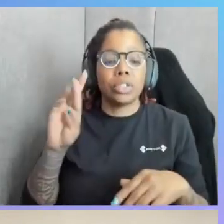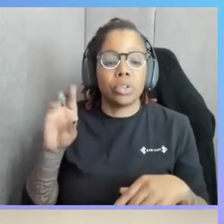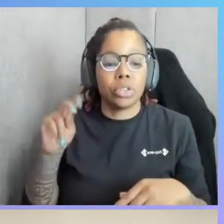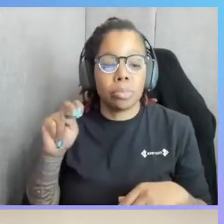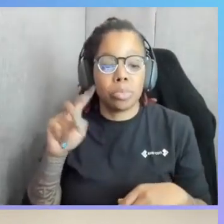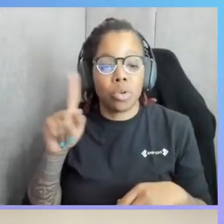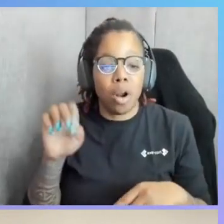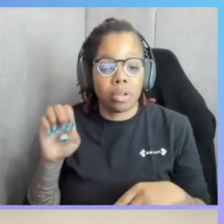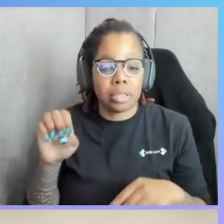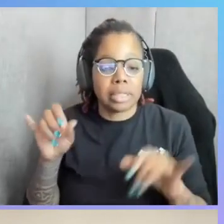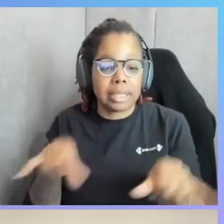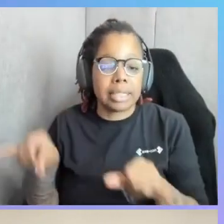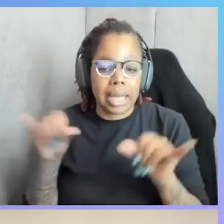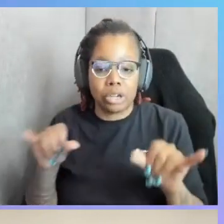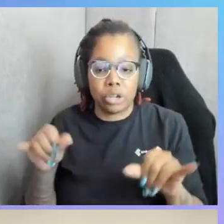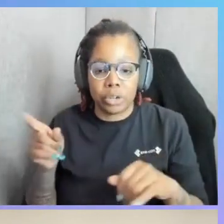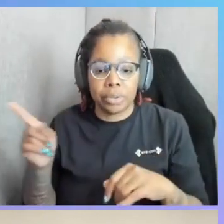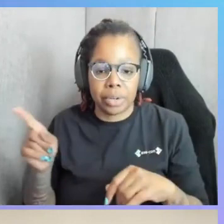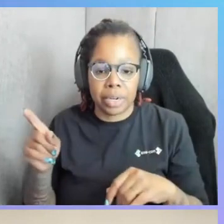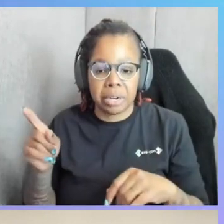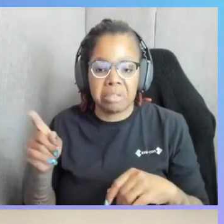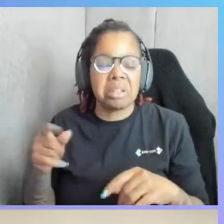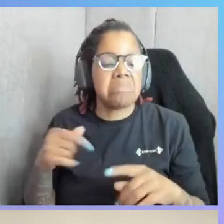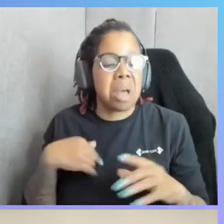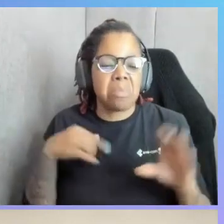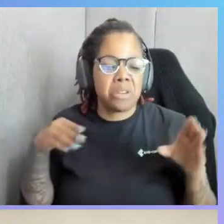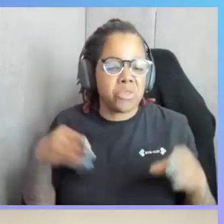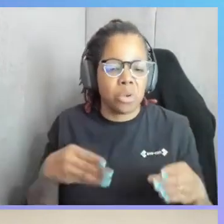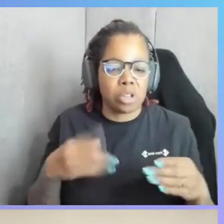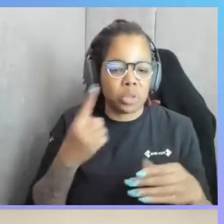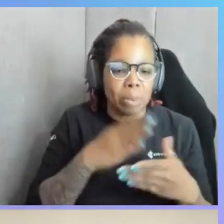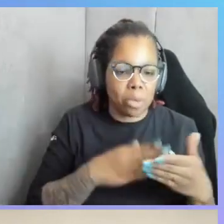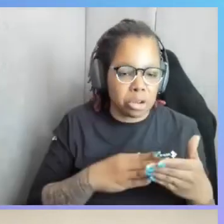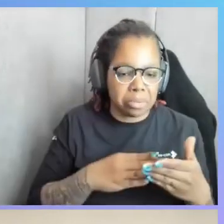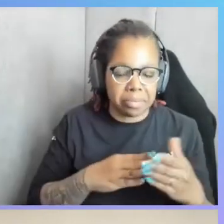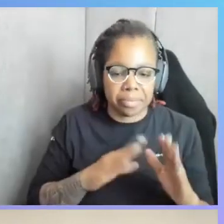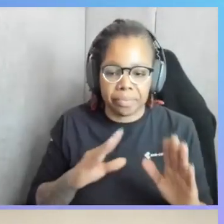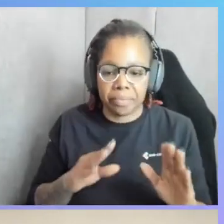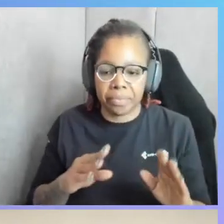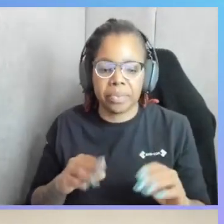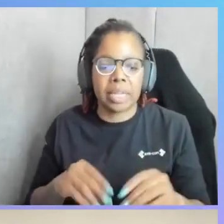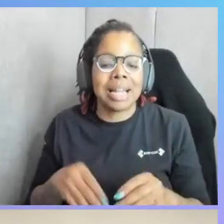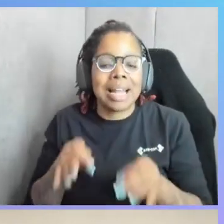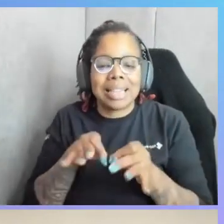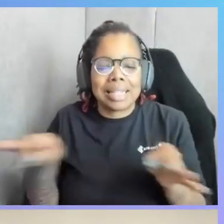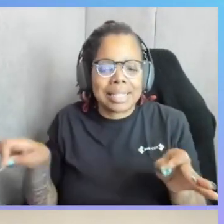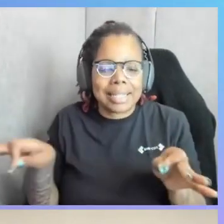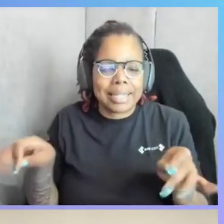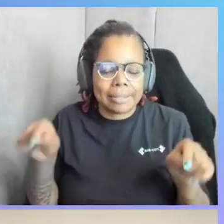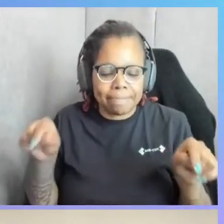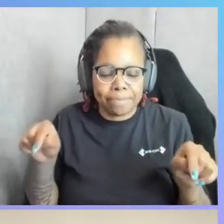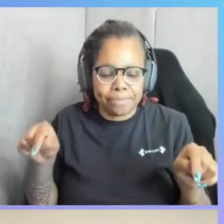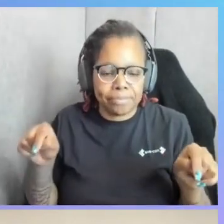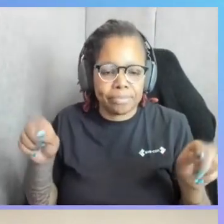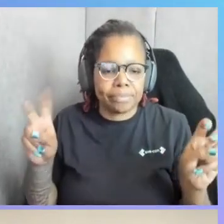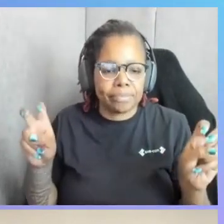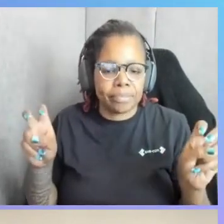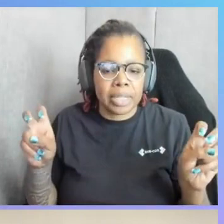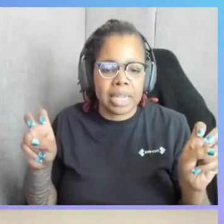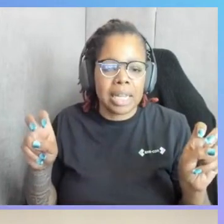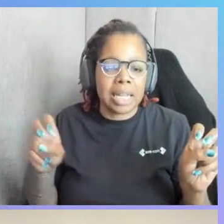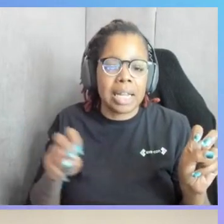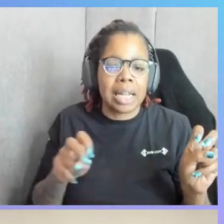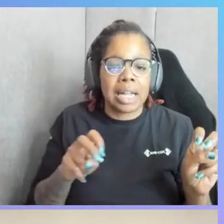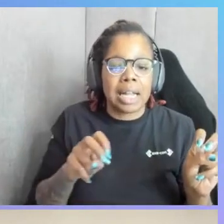state here on the slide, but I'm just going to focus on one part. It's the sentence that says, in other words, text you